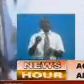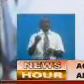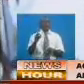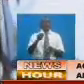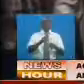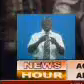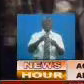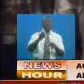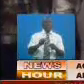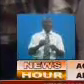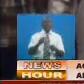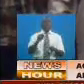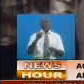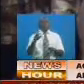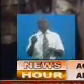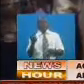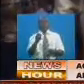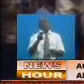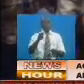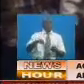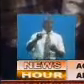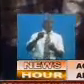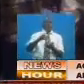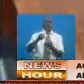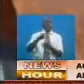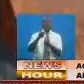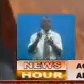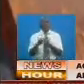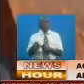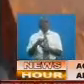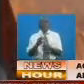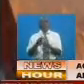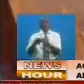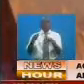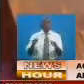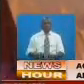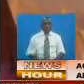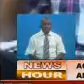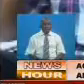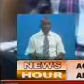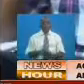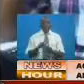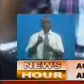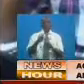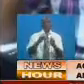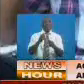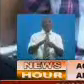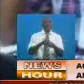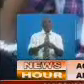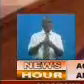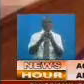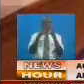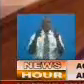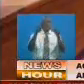and Central, Ayawaso West, East and Central sub-metros have all been named. In the next 10 days, there will be a